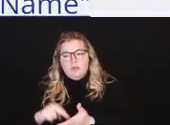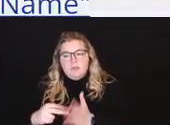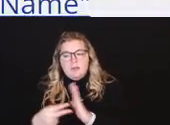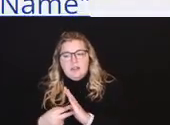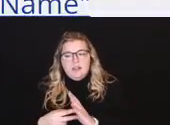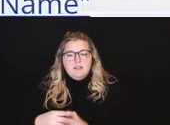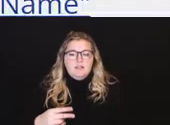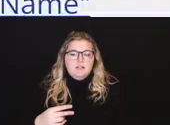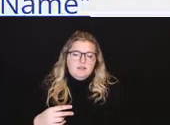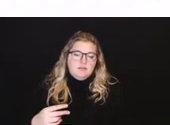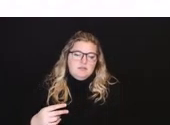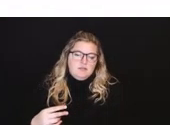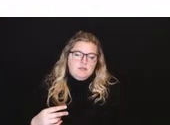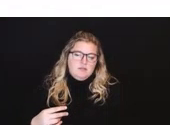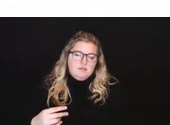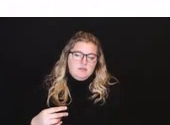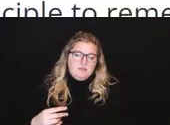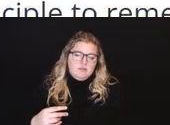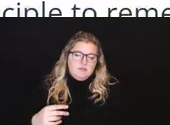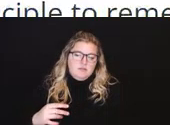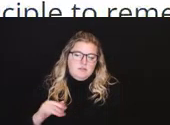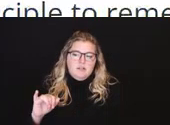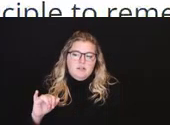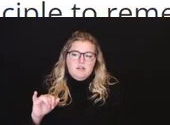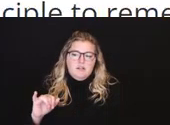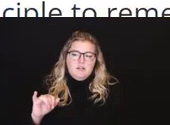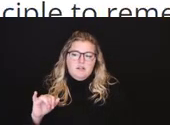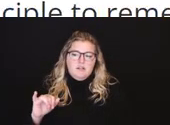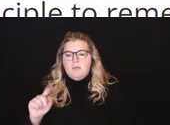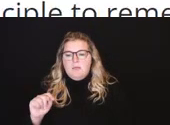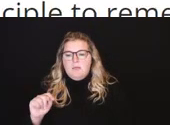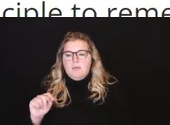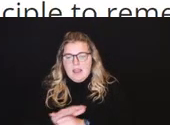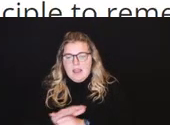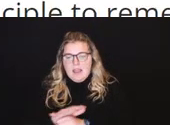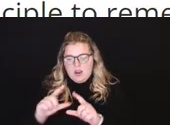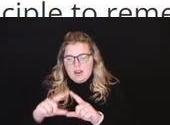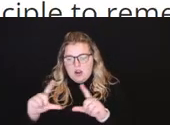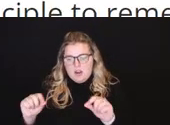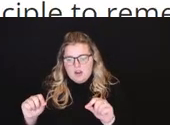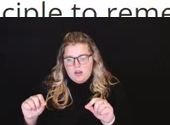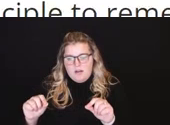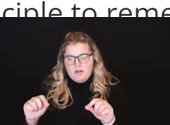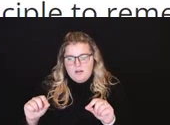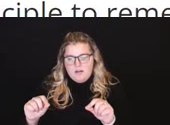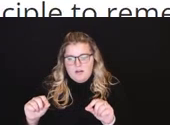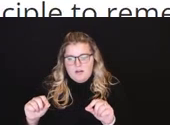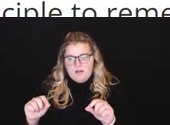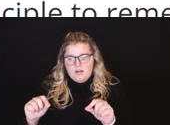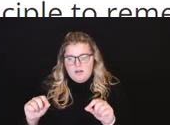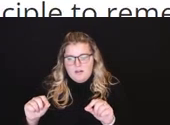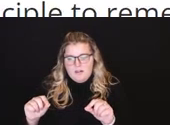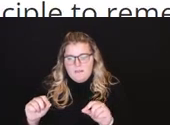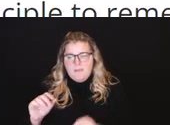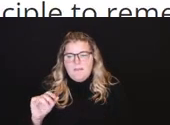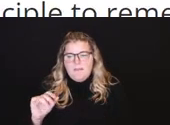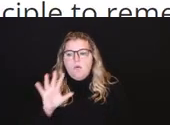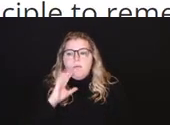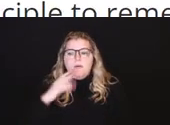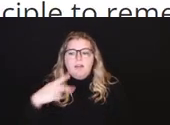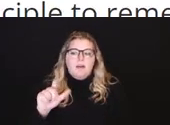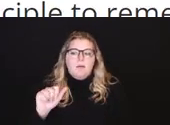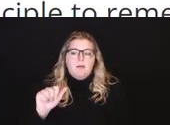tested in the input area. So sometimes you have a search box and you put search inside the box. So it'll be placeholder text. for example,